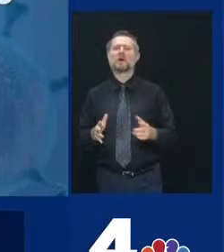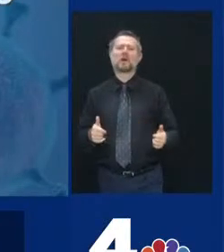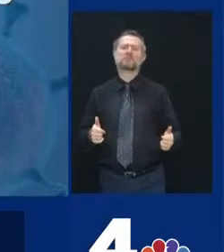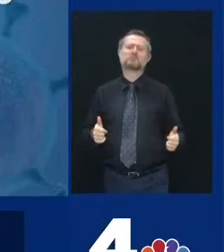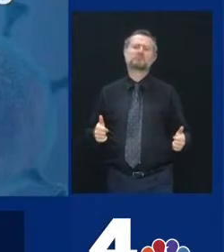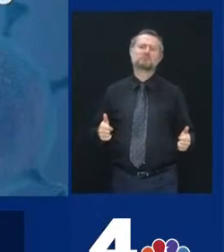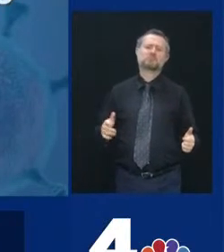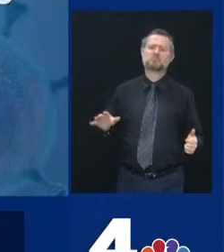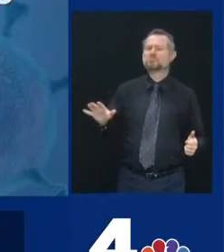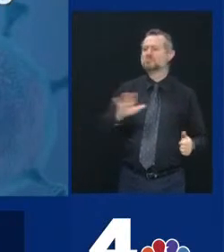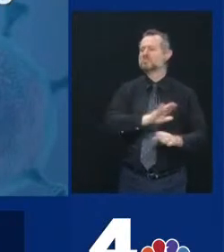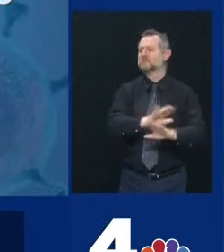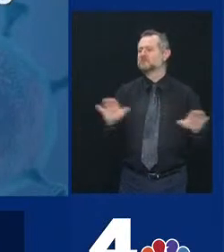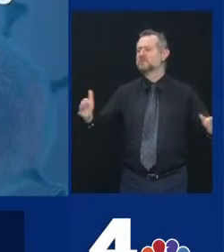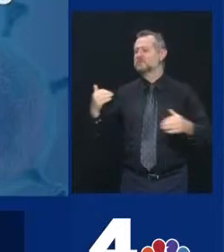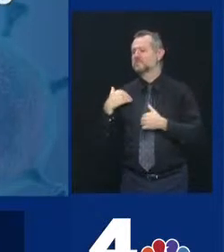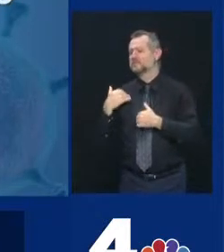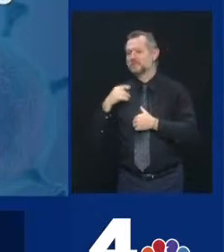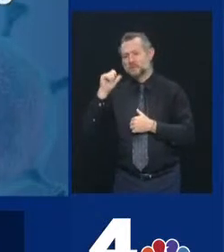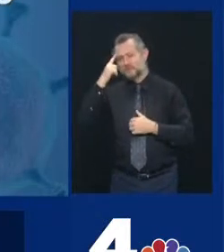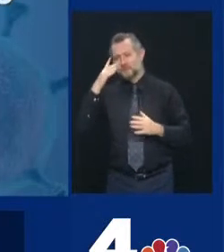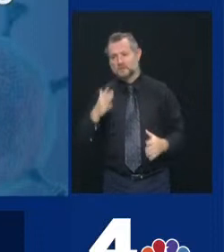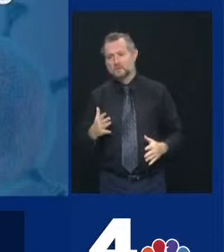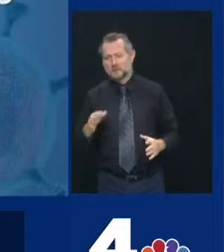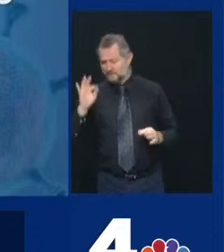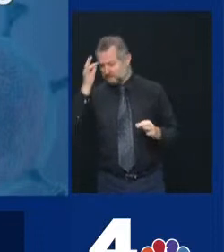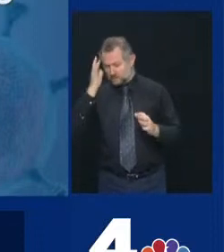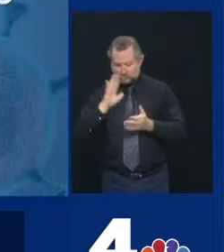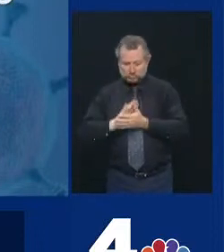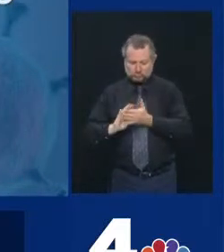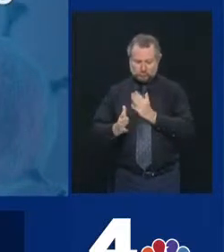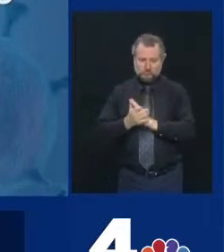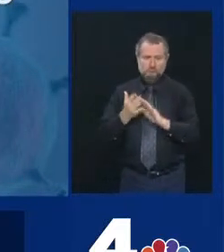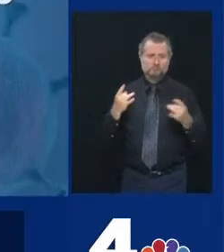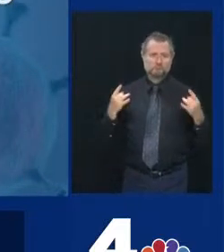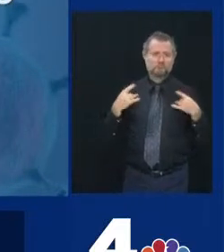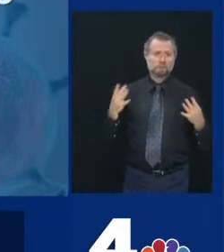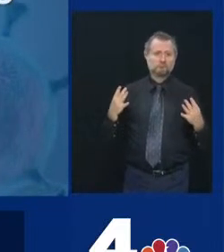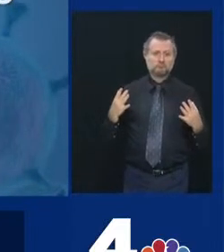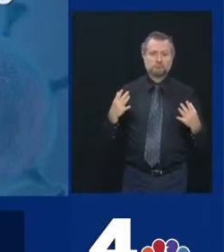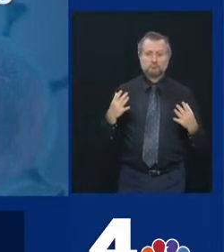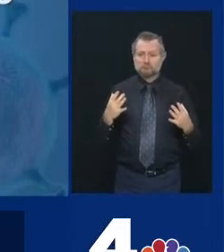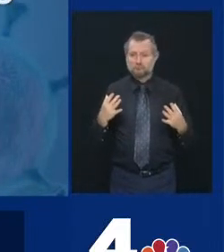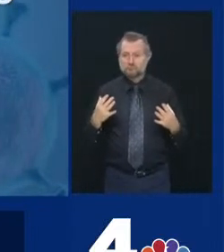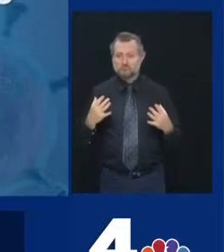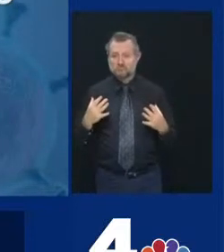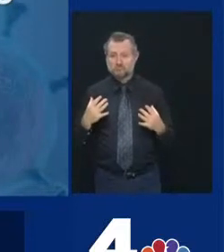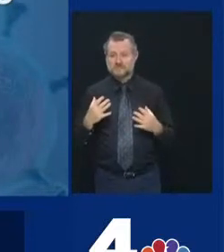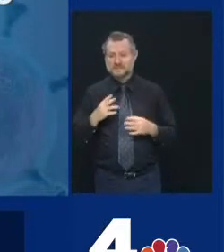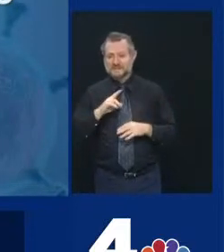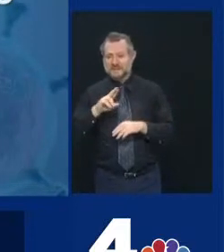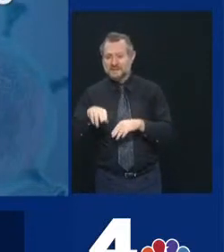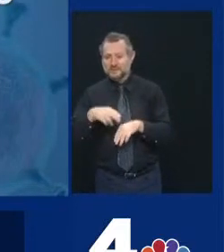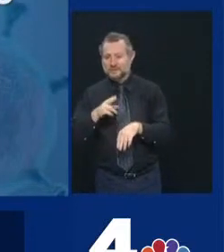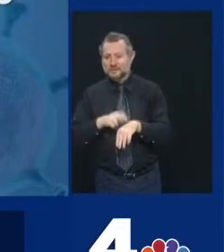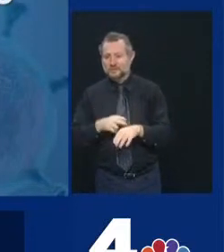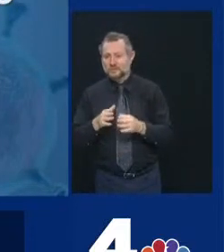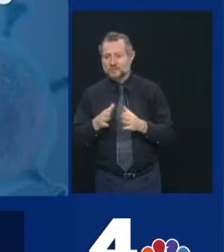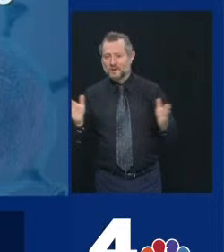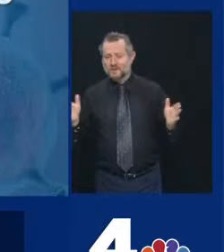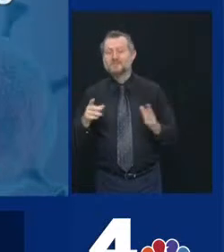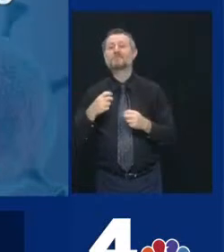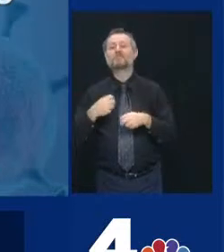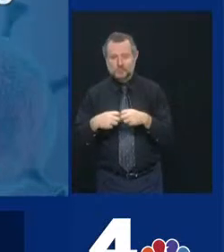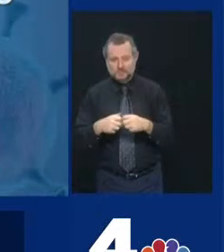to the states. I don't even know how that works, by the way. It's a nationwide problem. 50